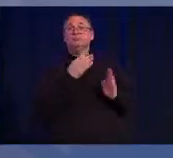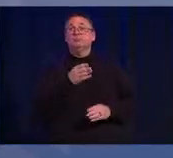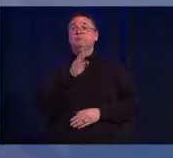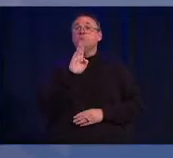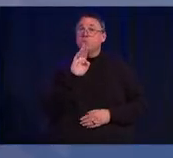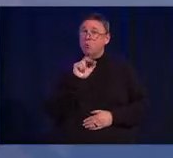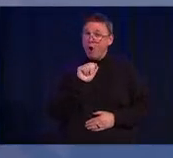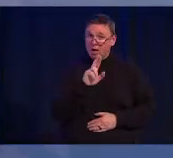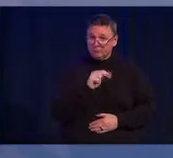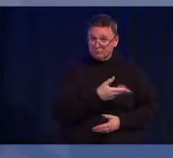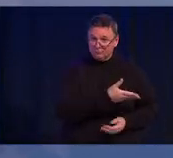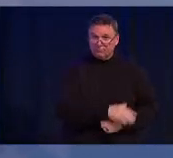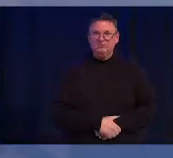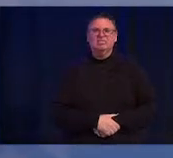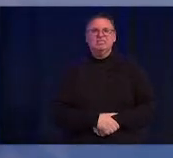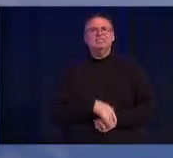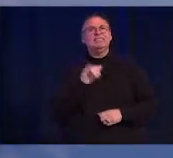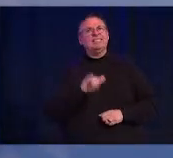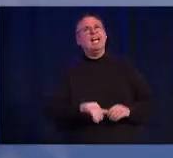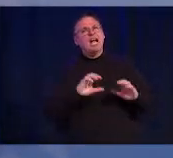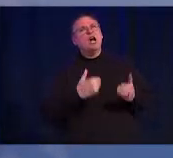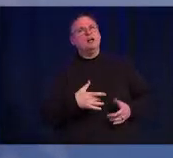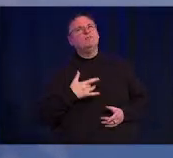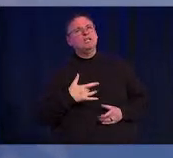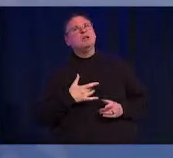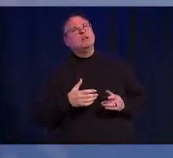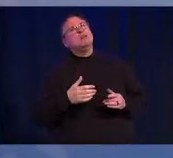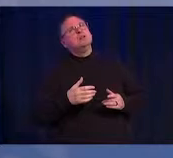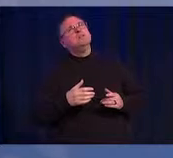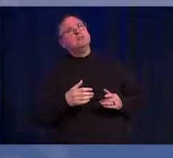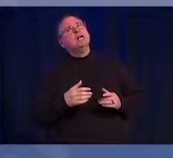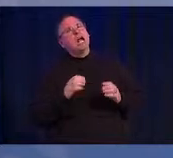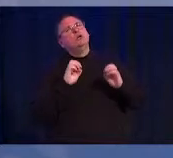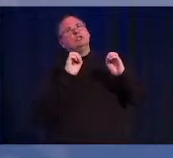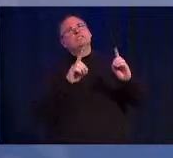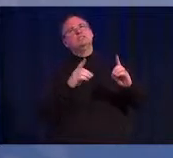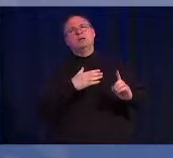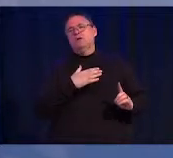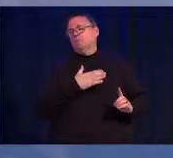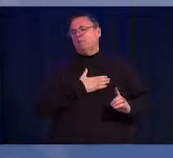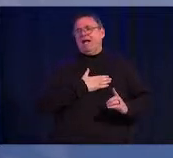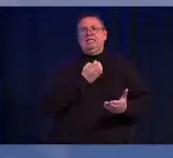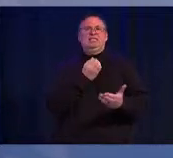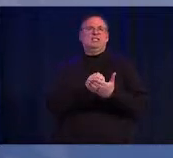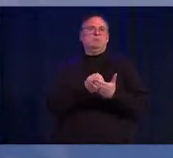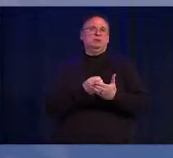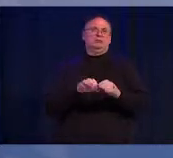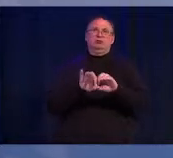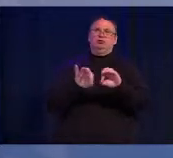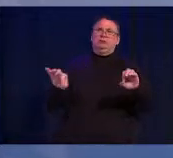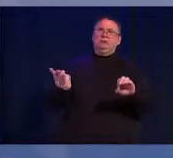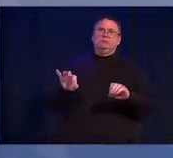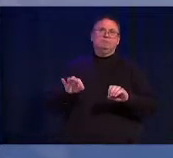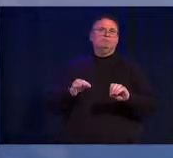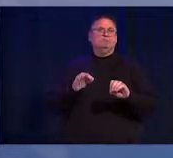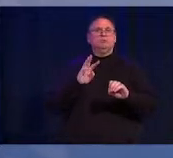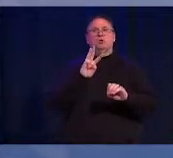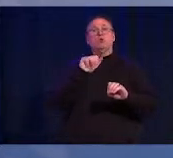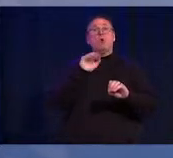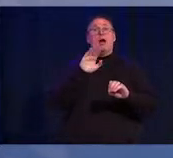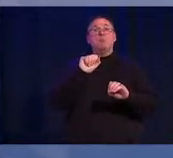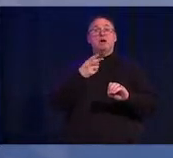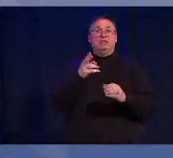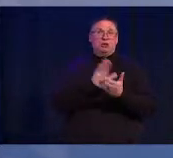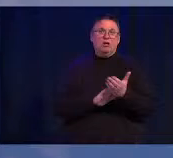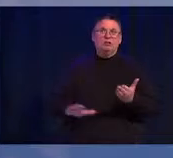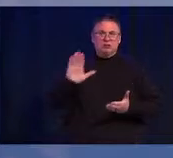comfortable with. Educated with a economics degree from Wabash College, MBA. Moving back to my